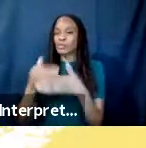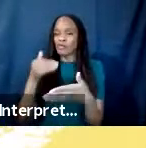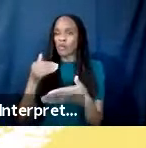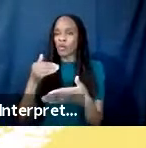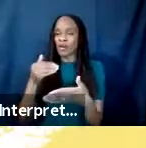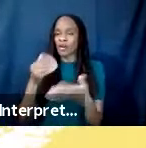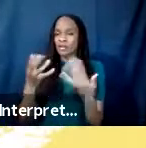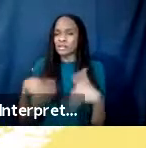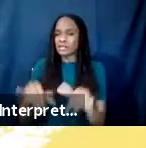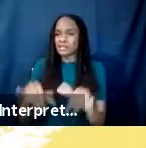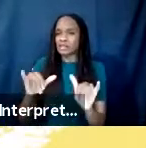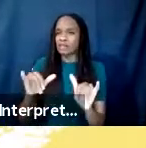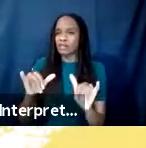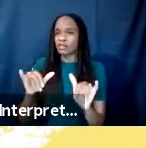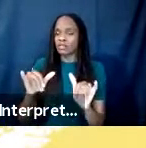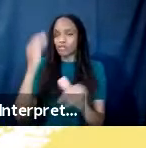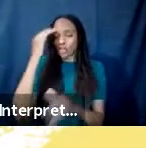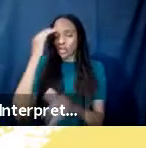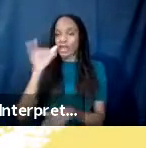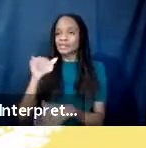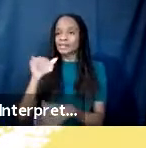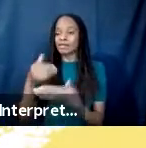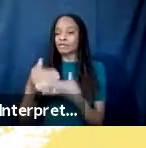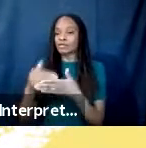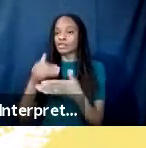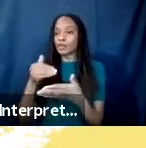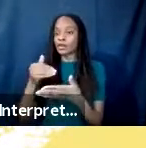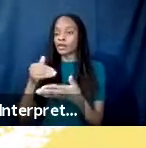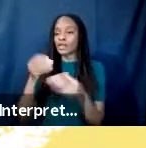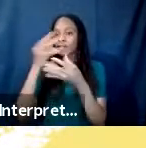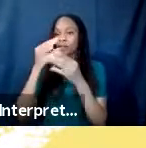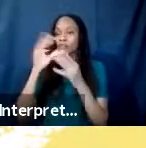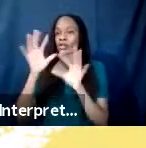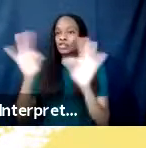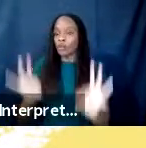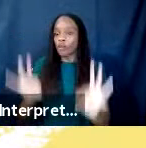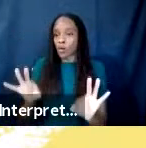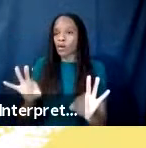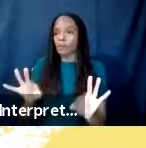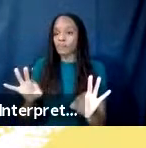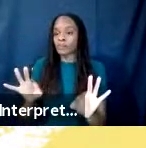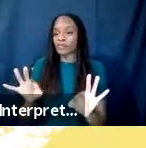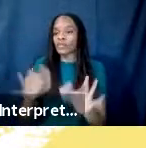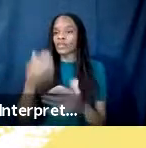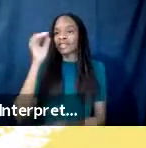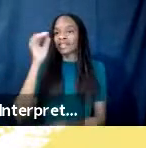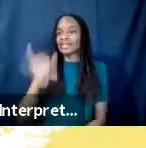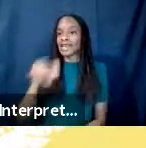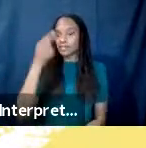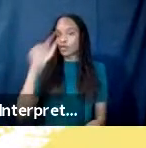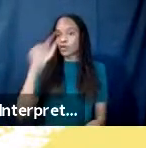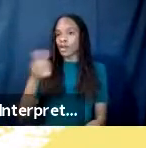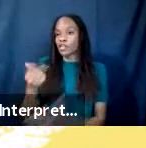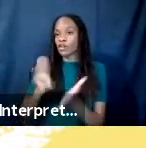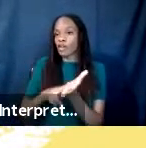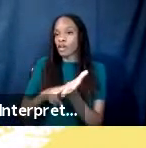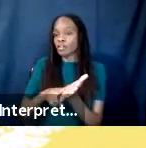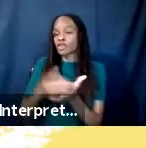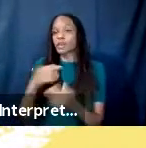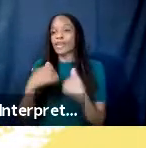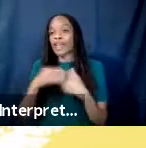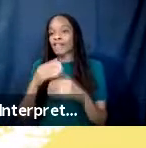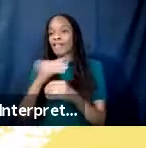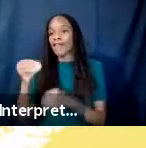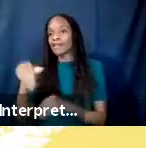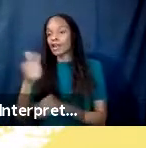and it's still known as well as, the preliminary information form. It's known as that for other contracts that we have in other